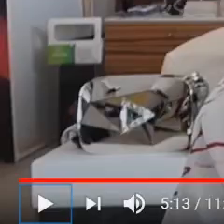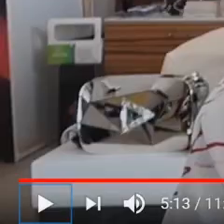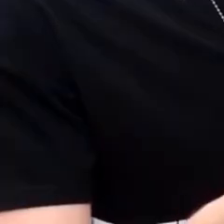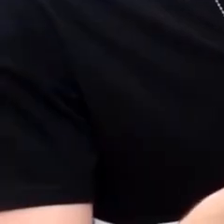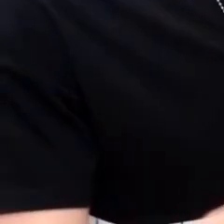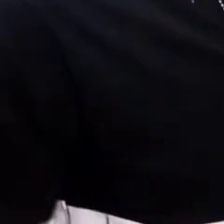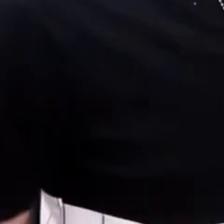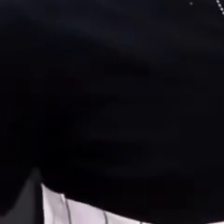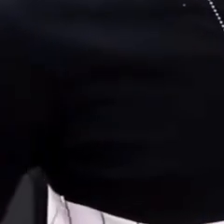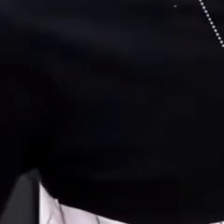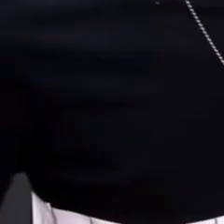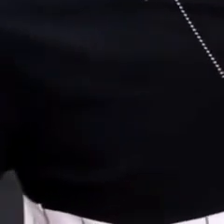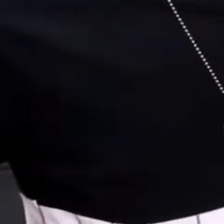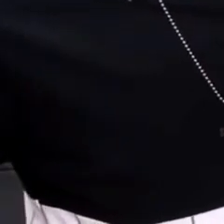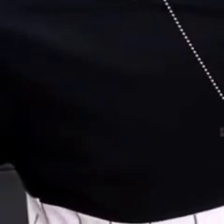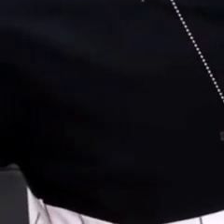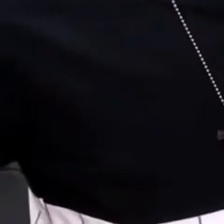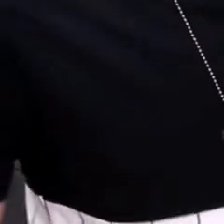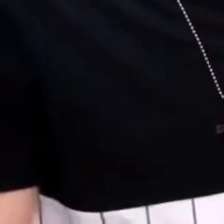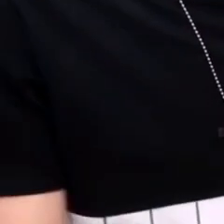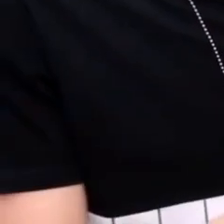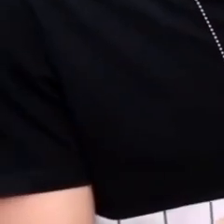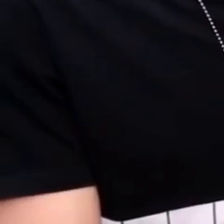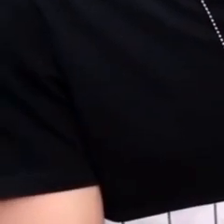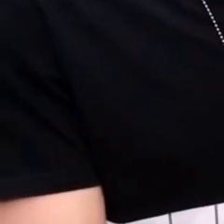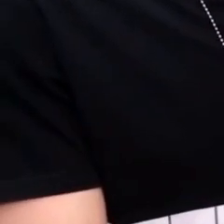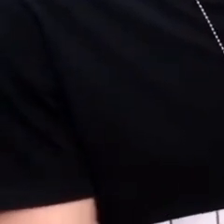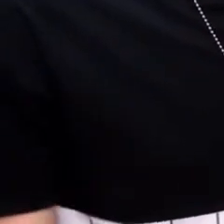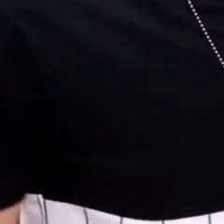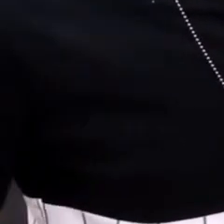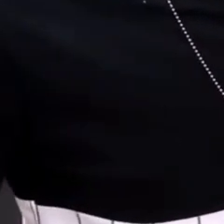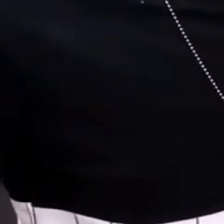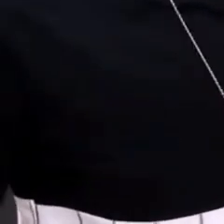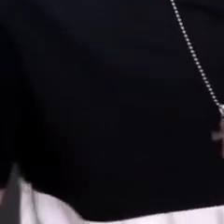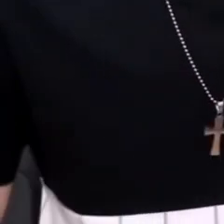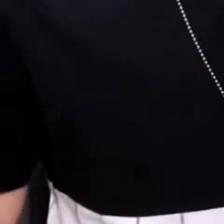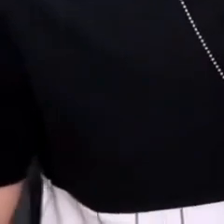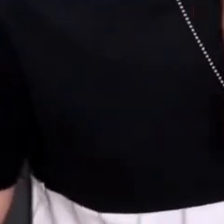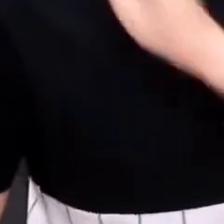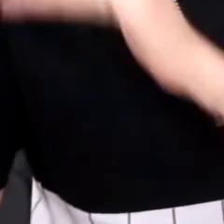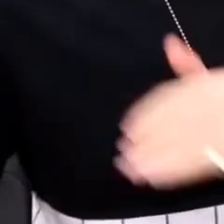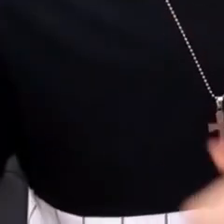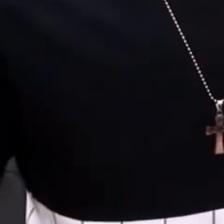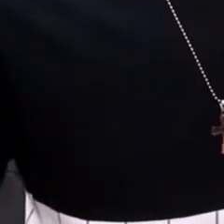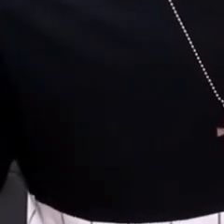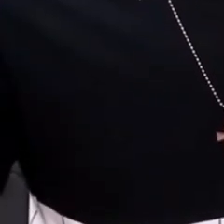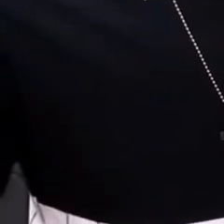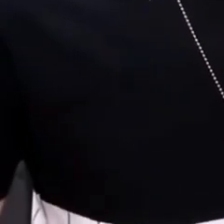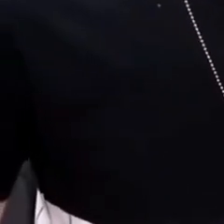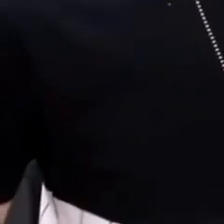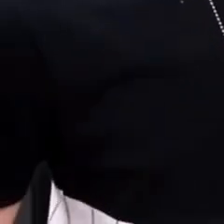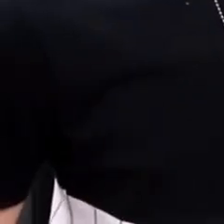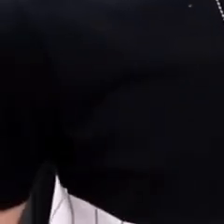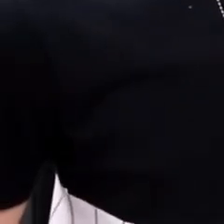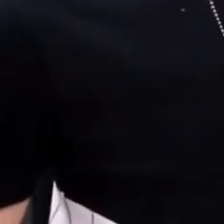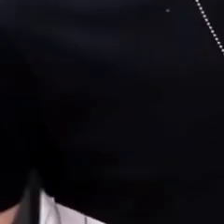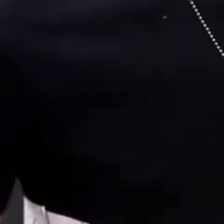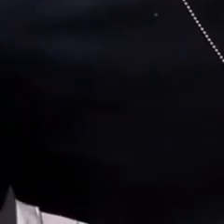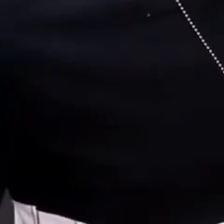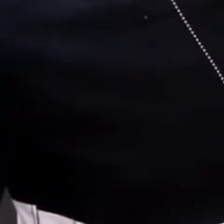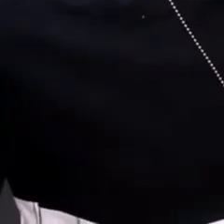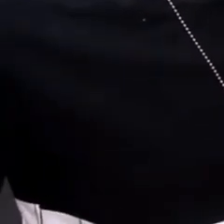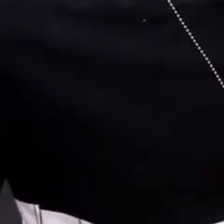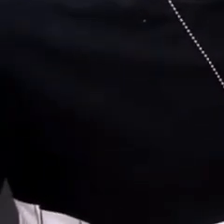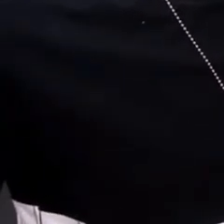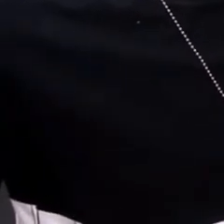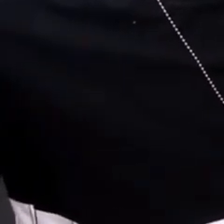right back. Would you rather watch your parents have sex for the rest of your life, every day, once a day? Amazing. Or join in